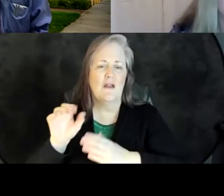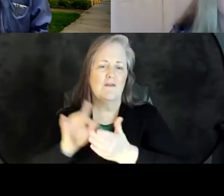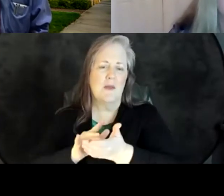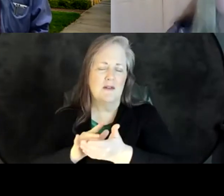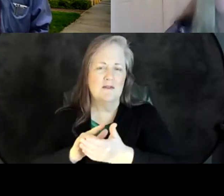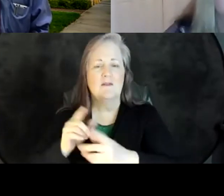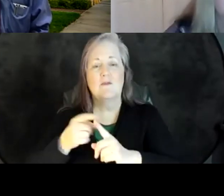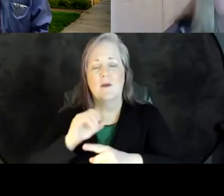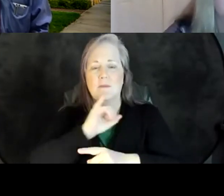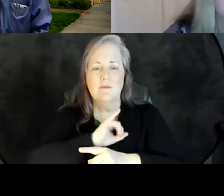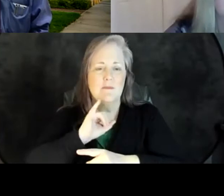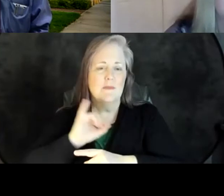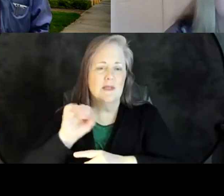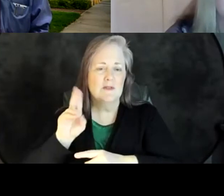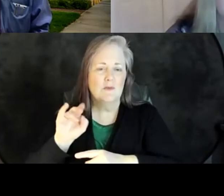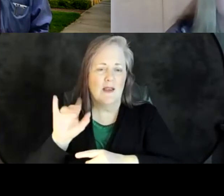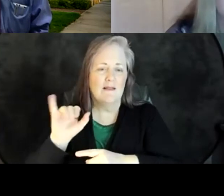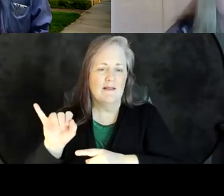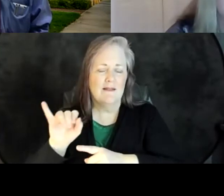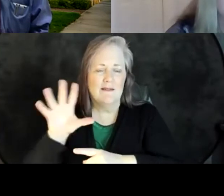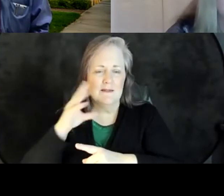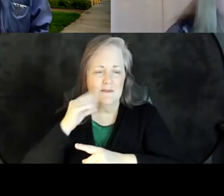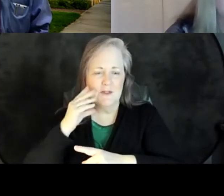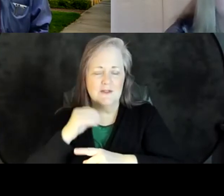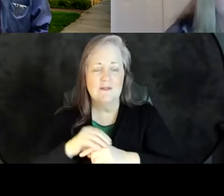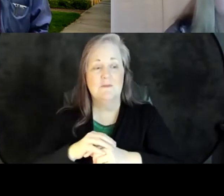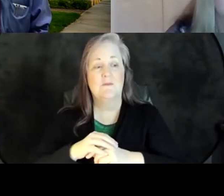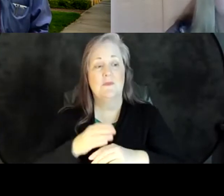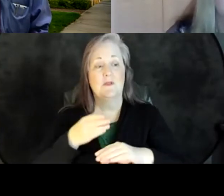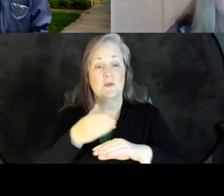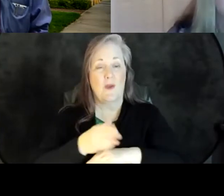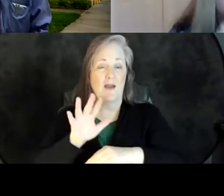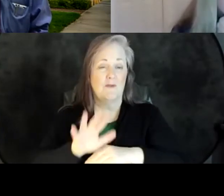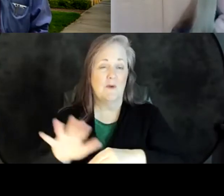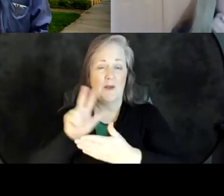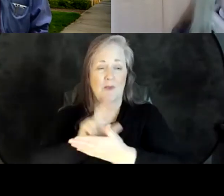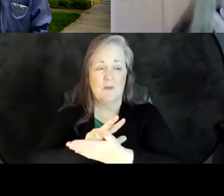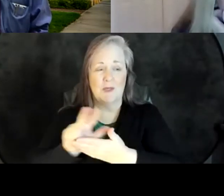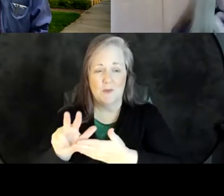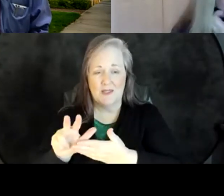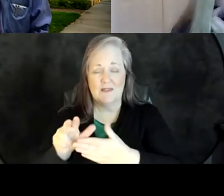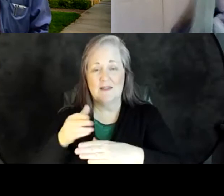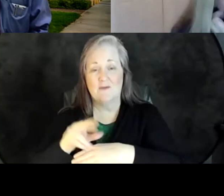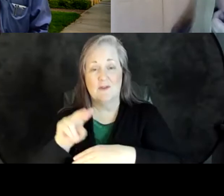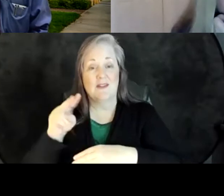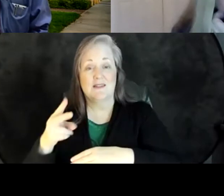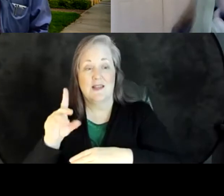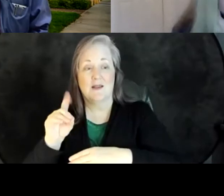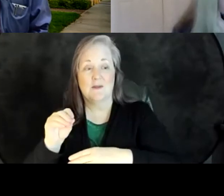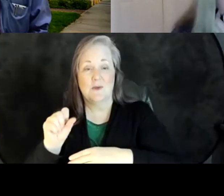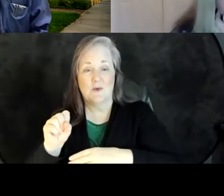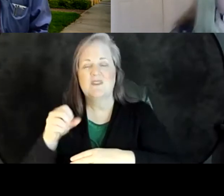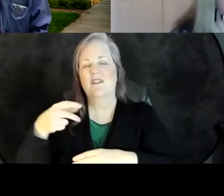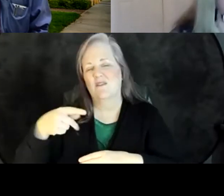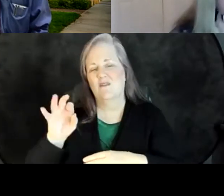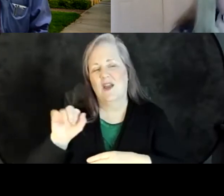experience. And what they saw was that after about 3 weeks after the second dose of the Pfizer vaccine,